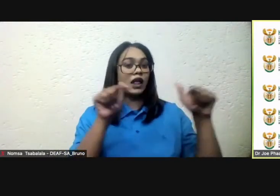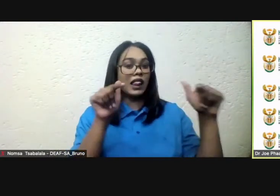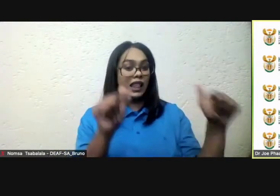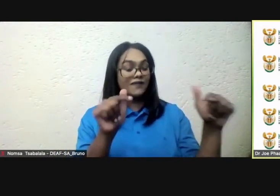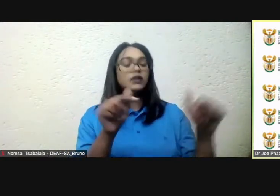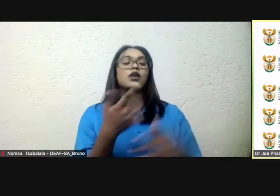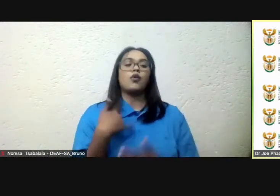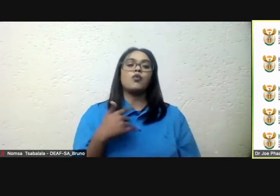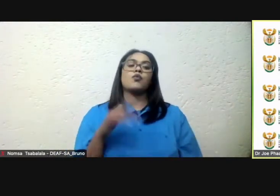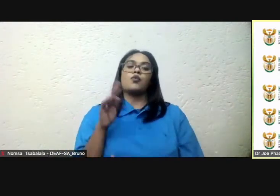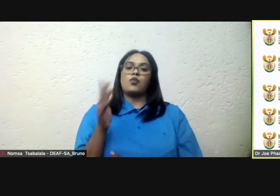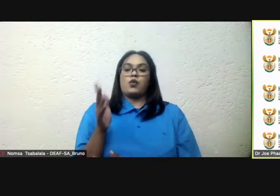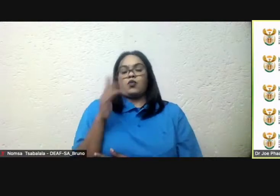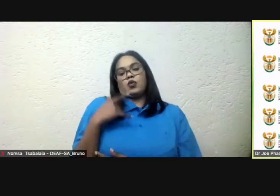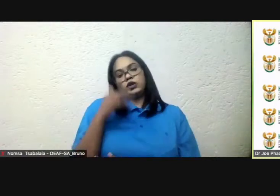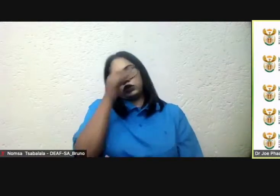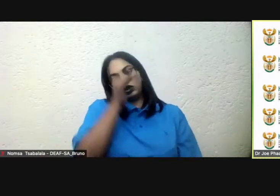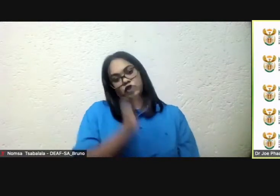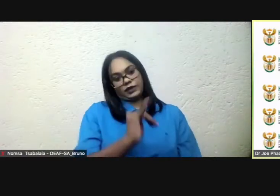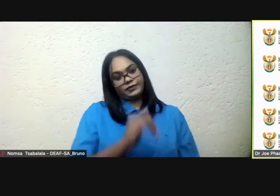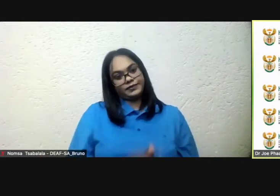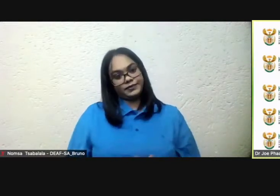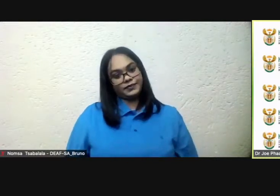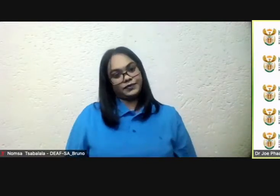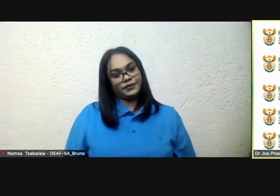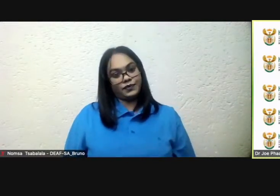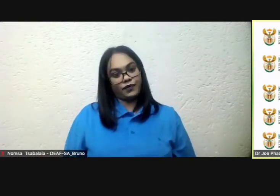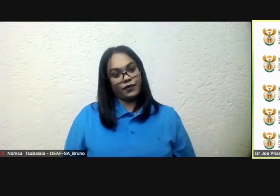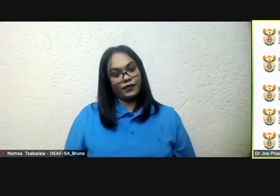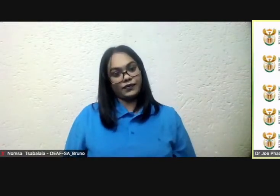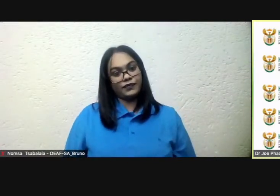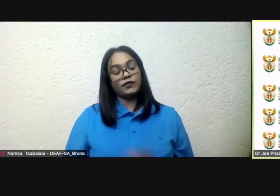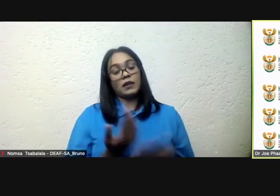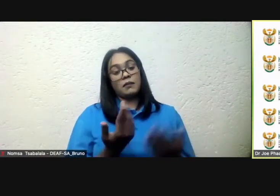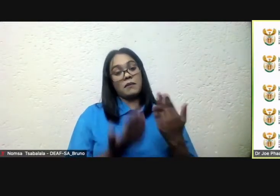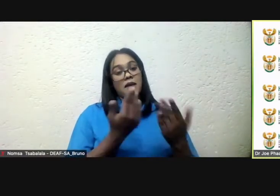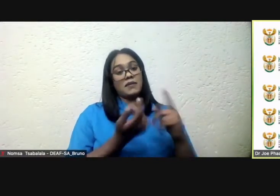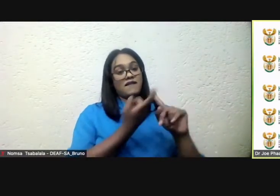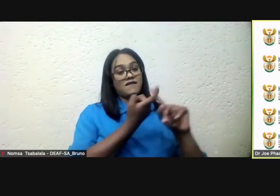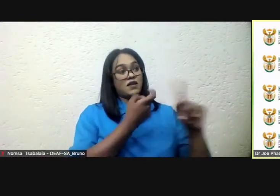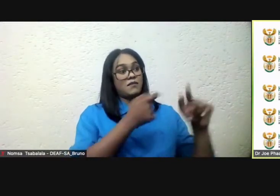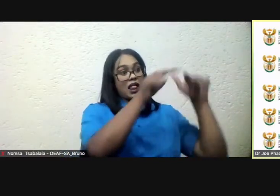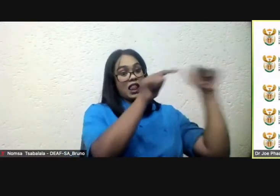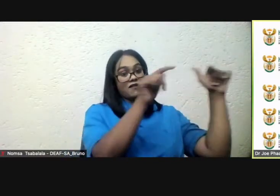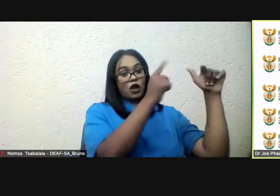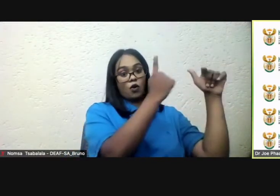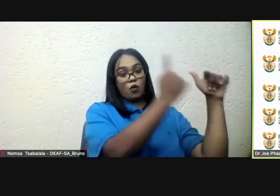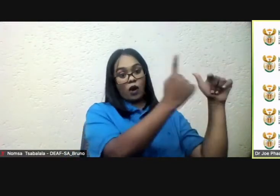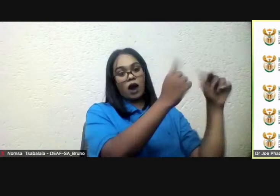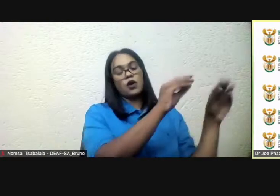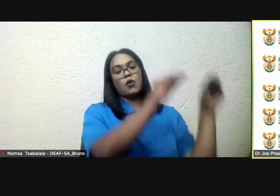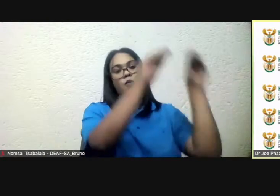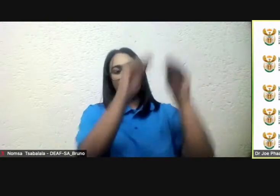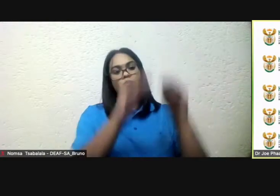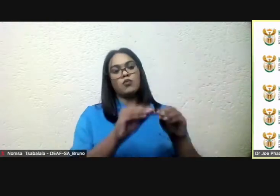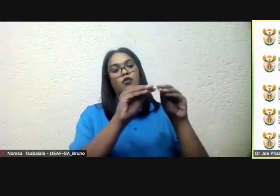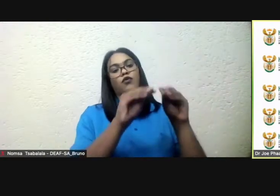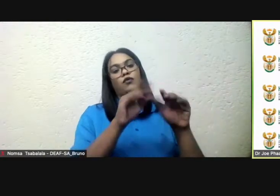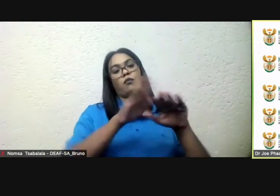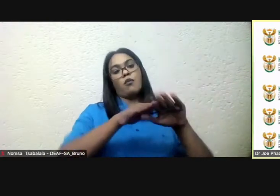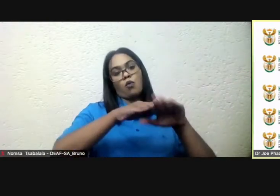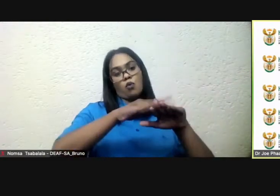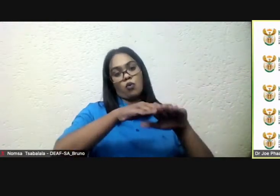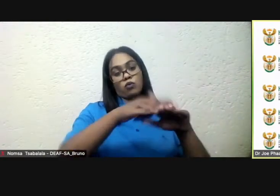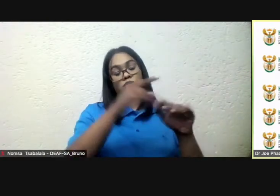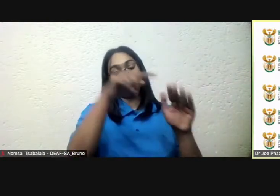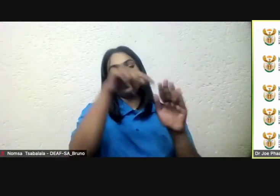raise the level of restrictions from the level 1 where we are. So we'll look at all those measures. But again, I